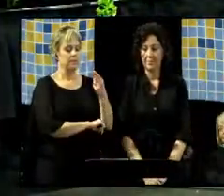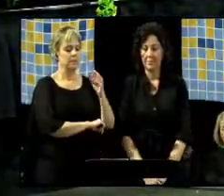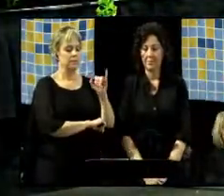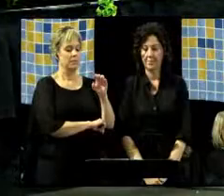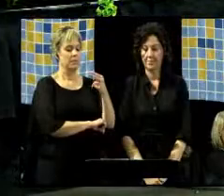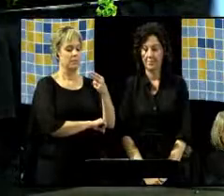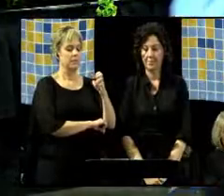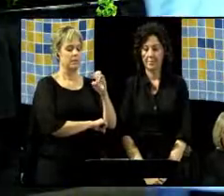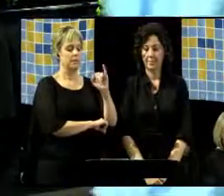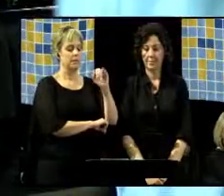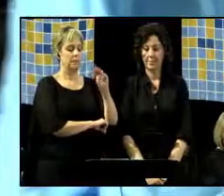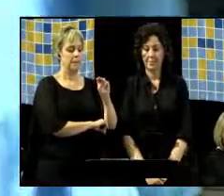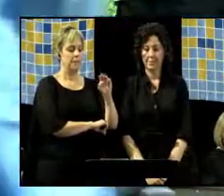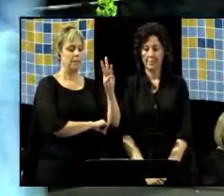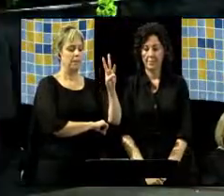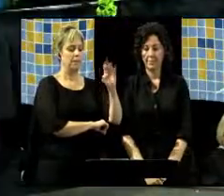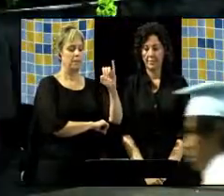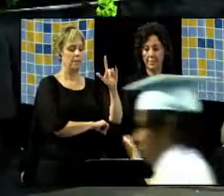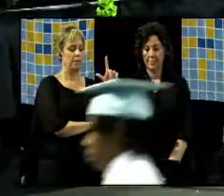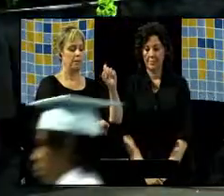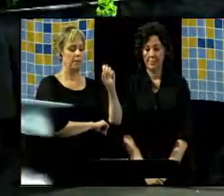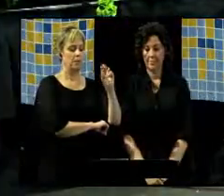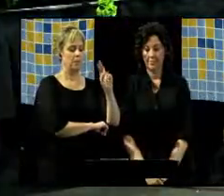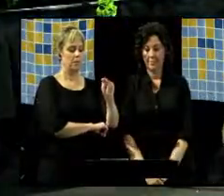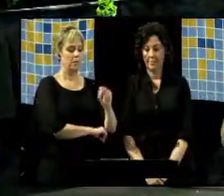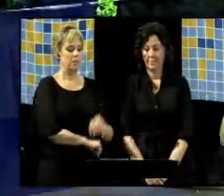Shaheem Montrell Wilson,